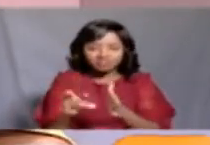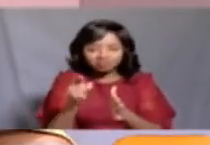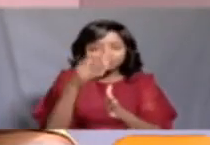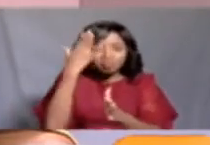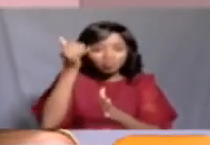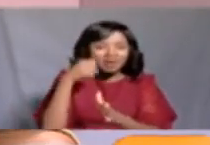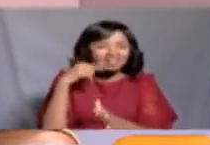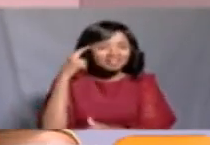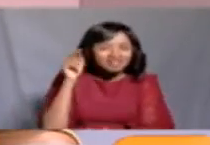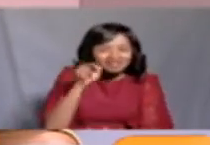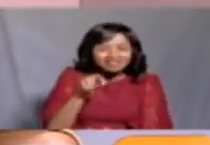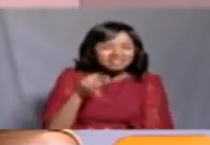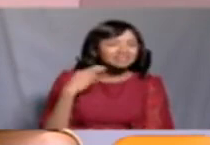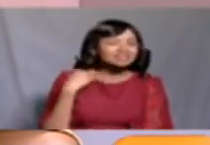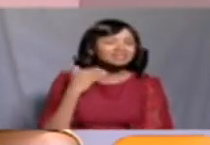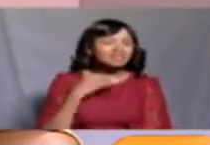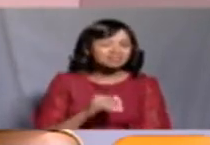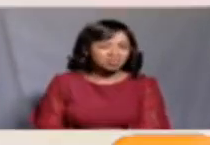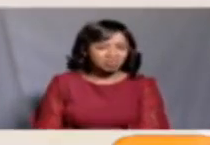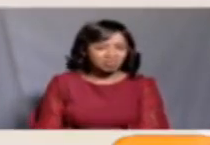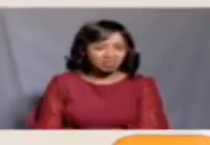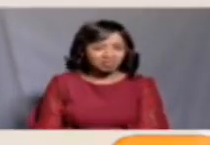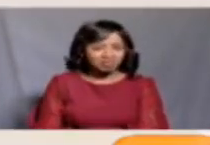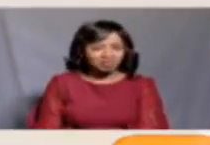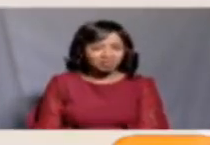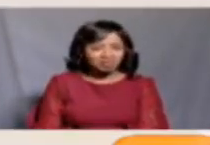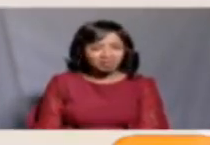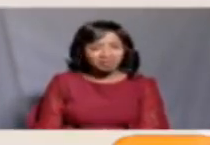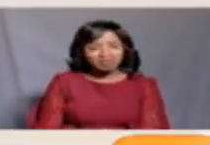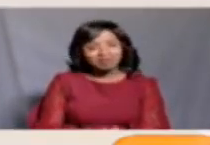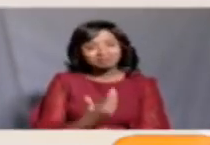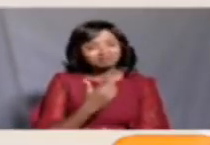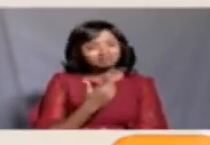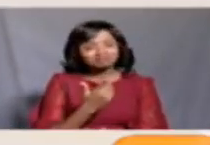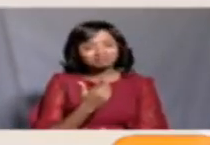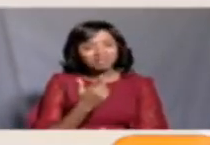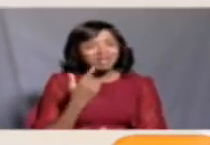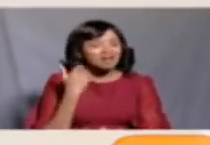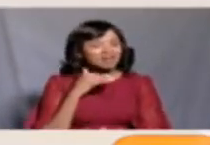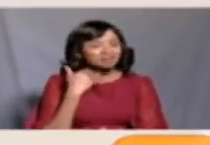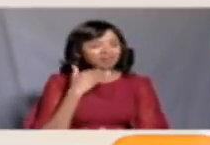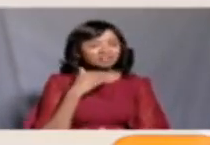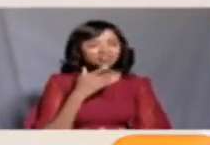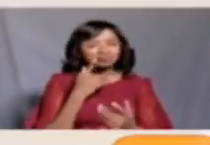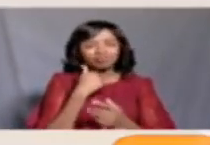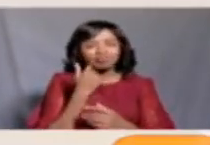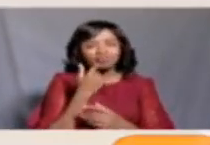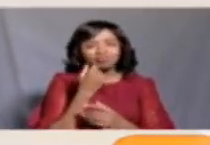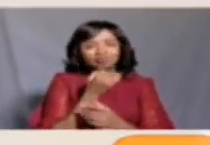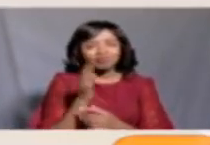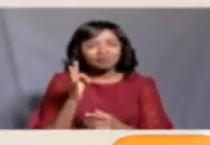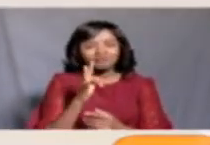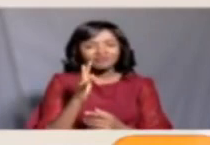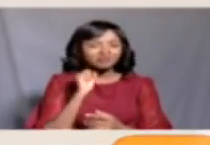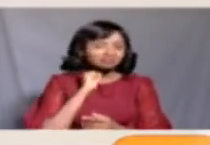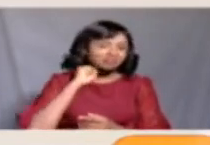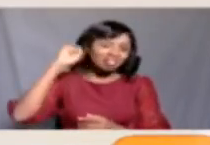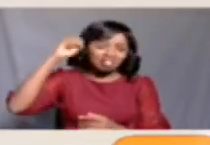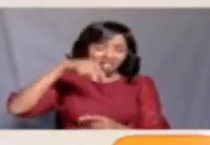Well, the criminalization of attempted suicide in Kenyan law is really one of the